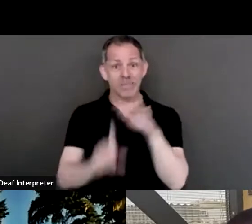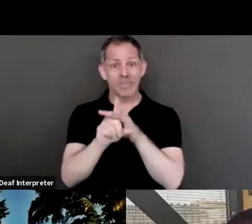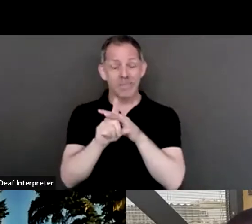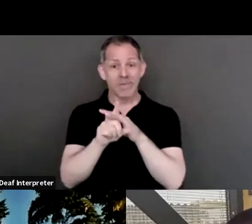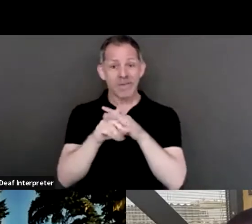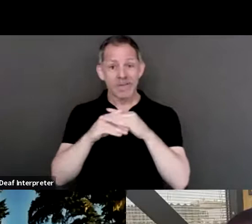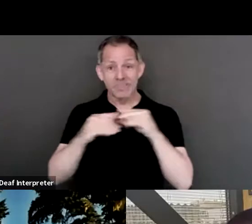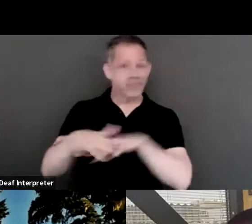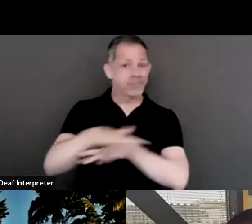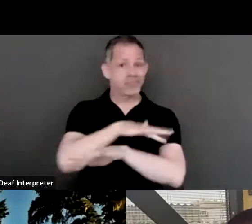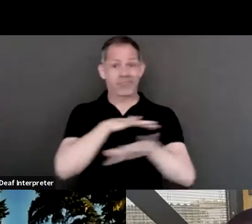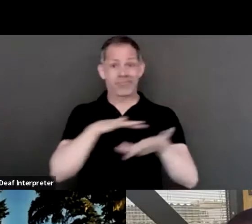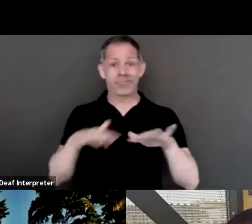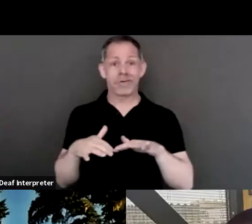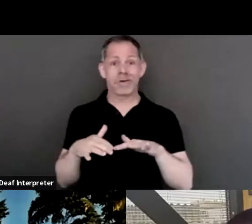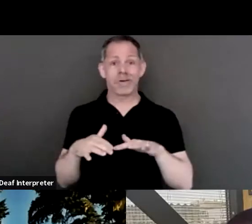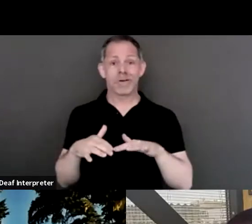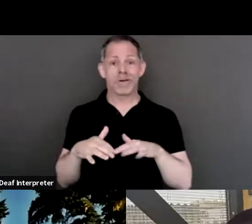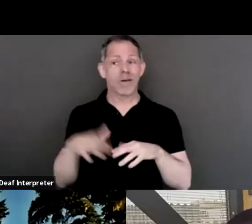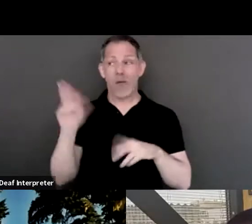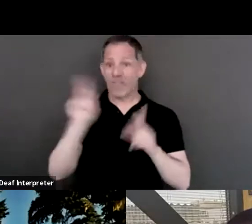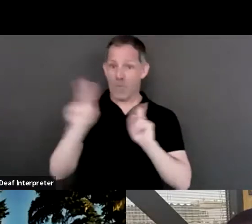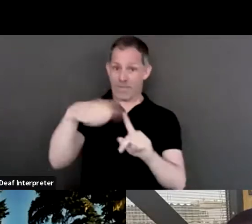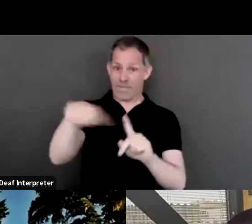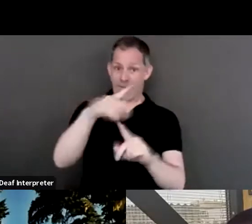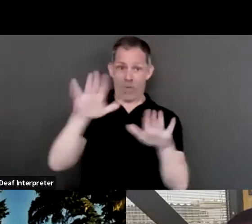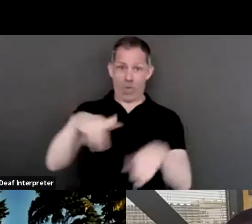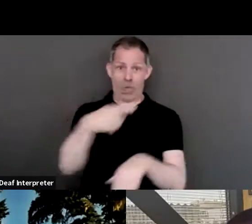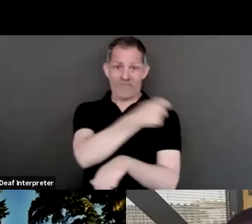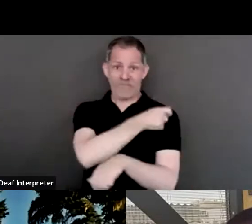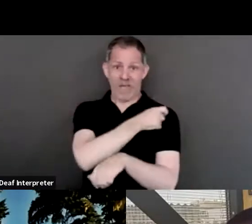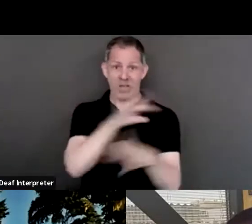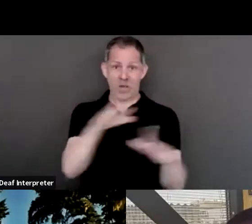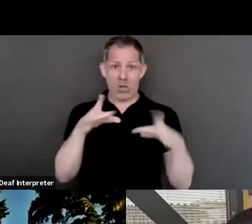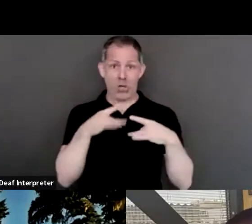folks leads to another wave of hospitalizations, I think it's